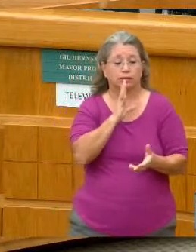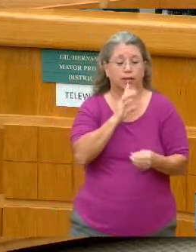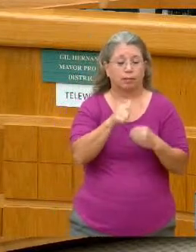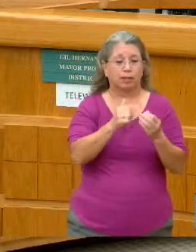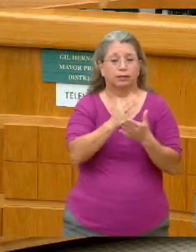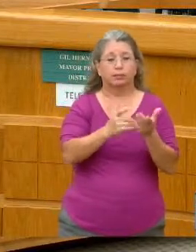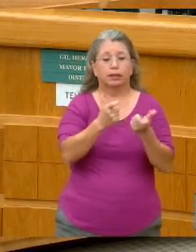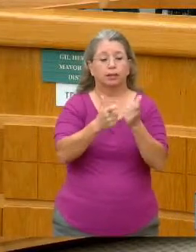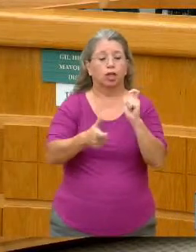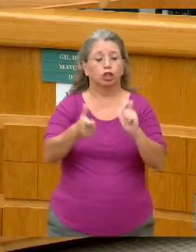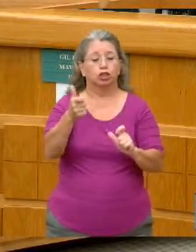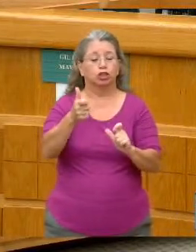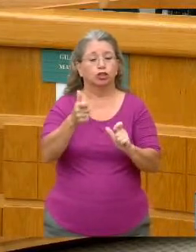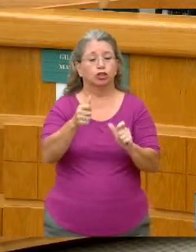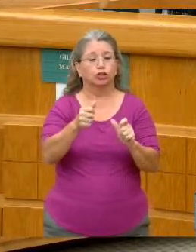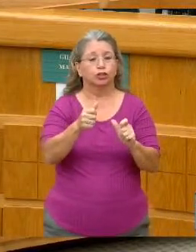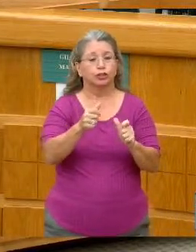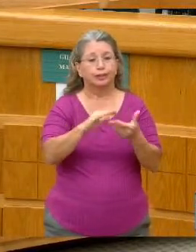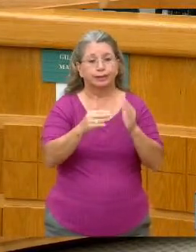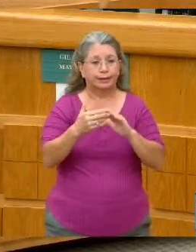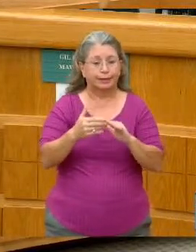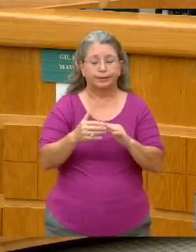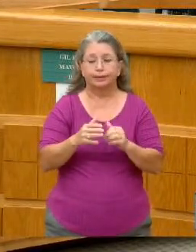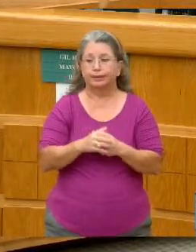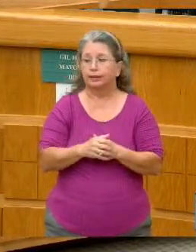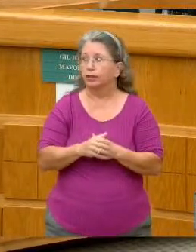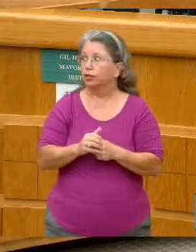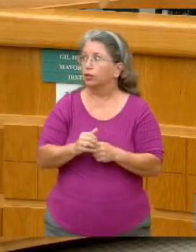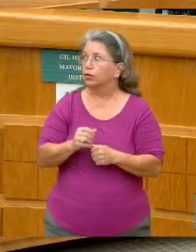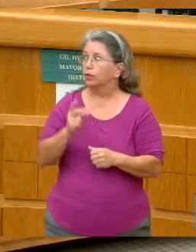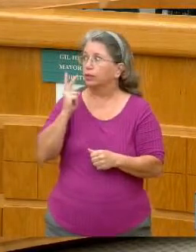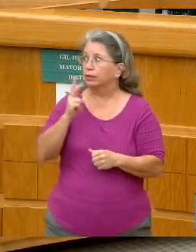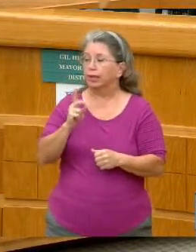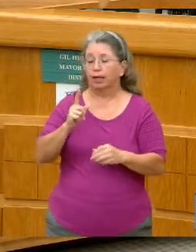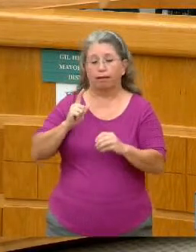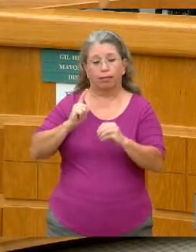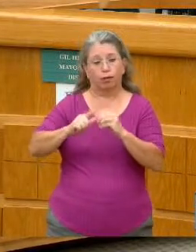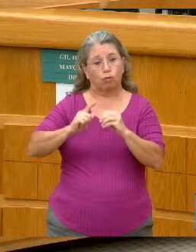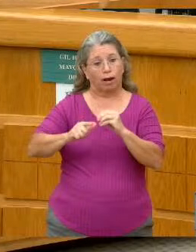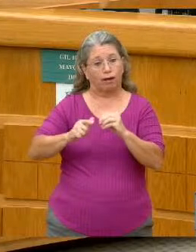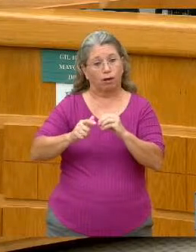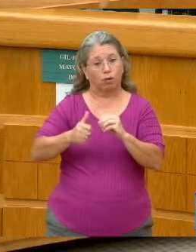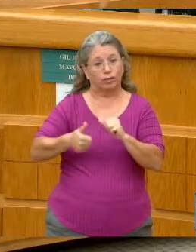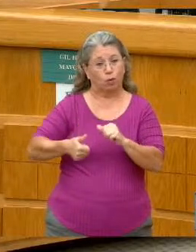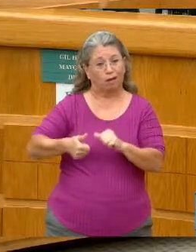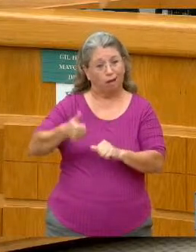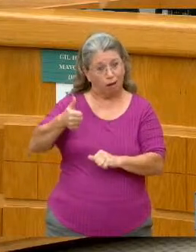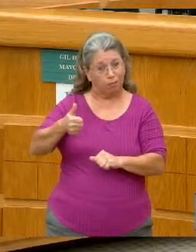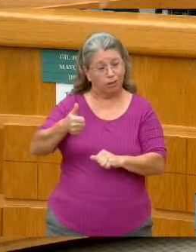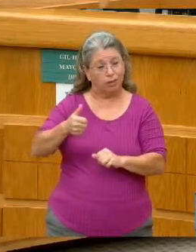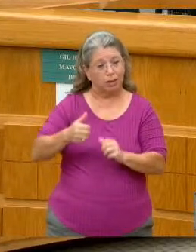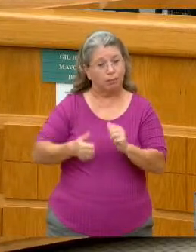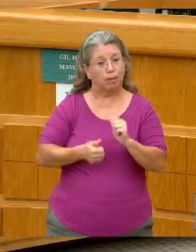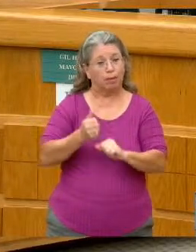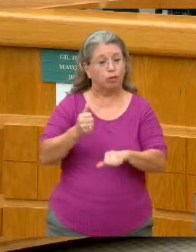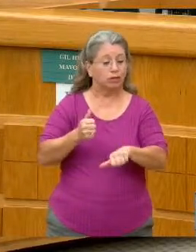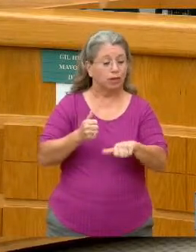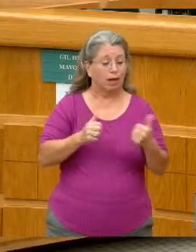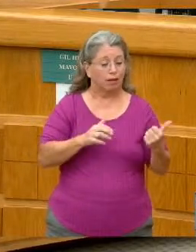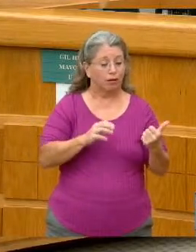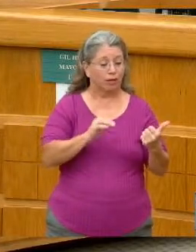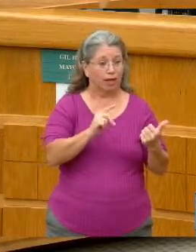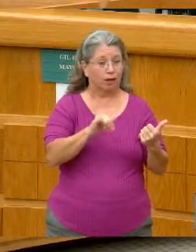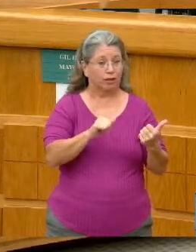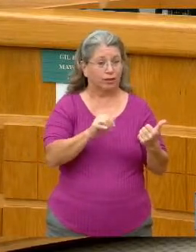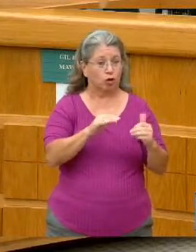in this map, and they're color-coded. You can see Laredo is going up, but most of the other counties are going down. We're